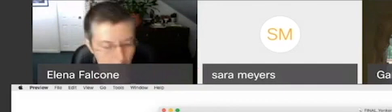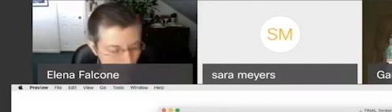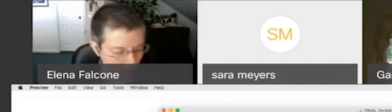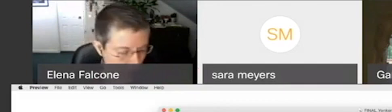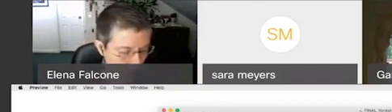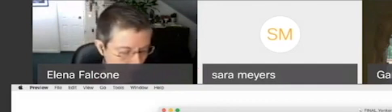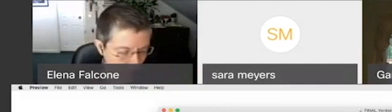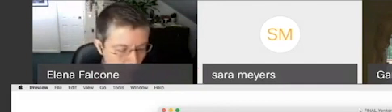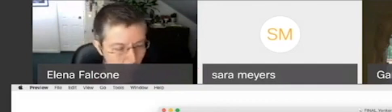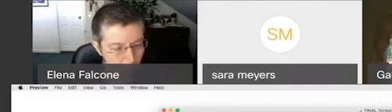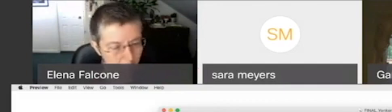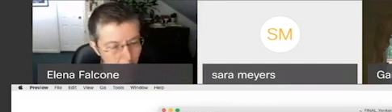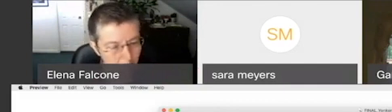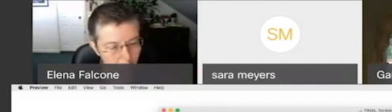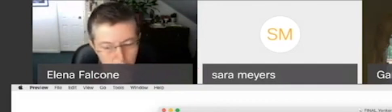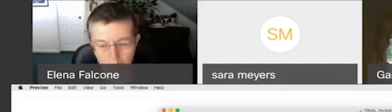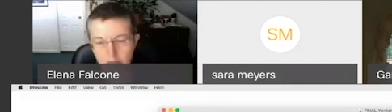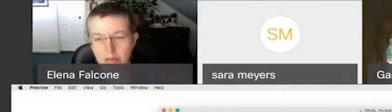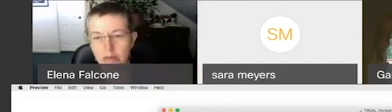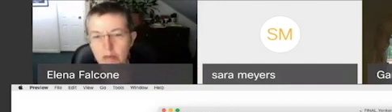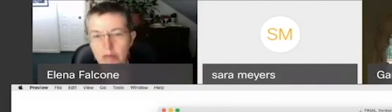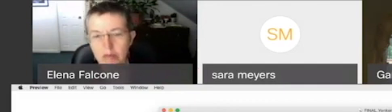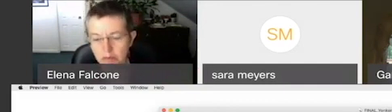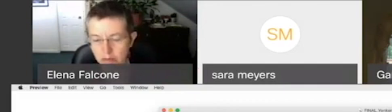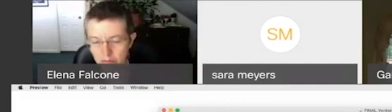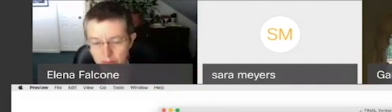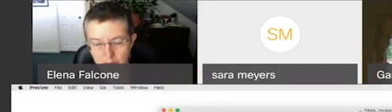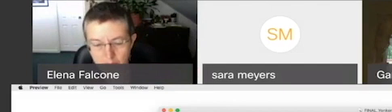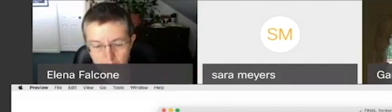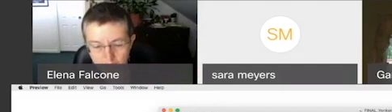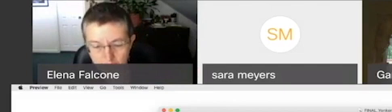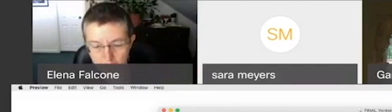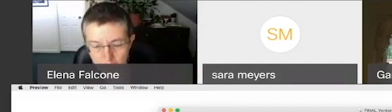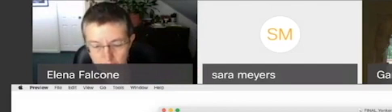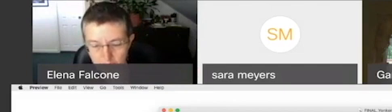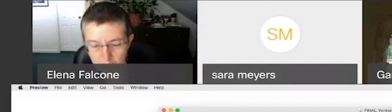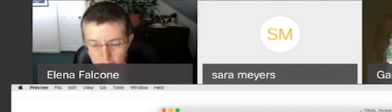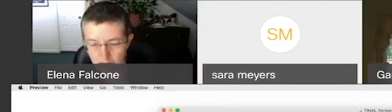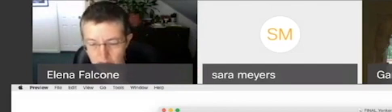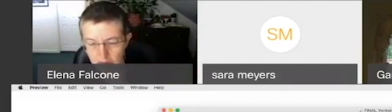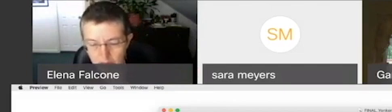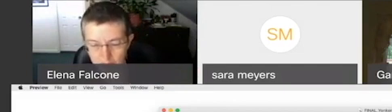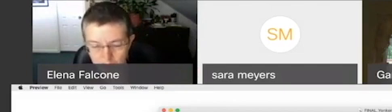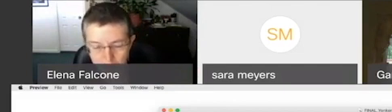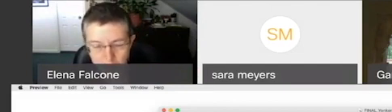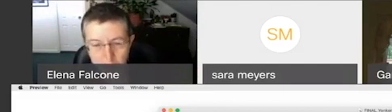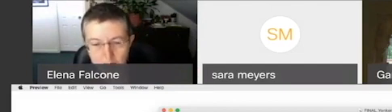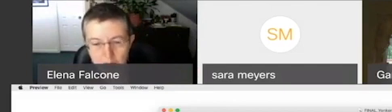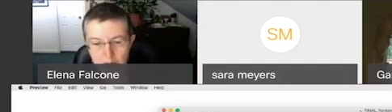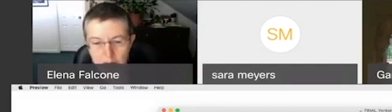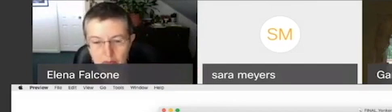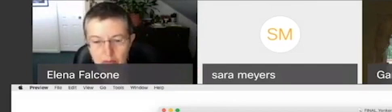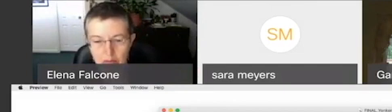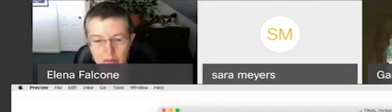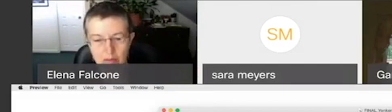allows you to hire your own aide. And you may have seen ads for that, you know, where you're allowed to even hire your family